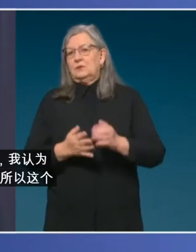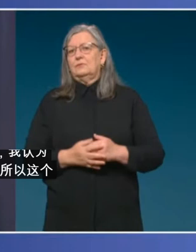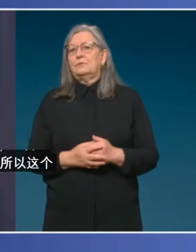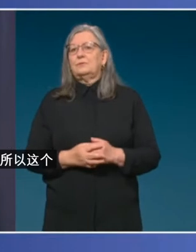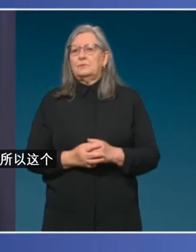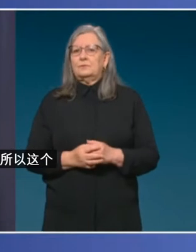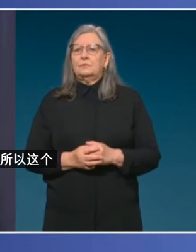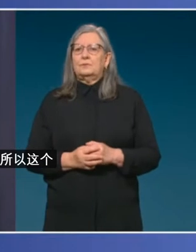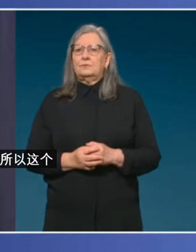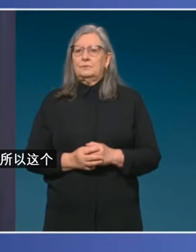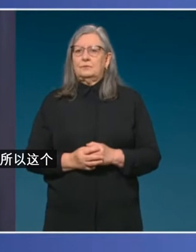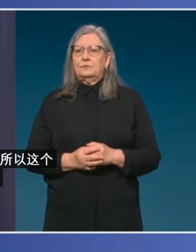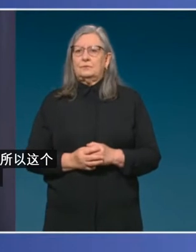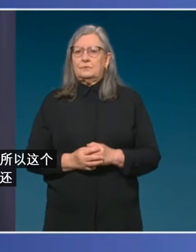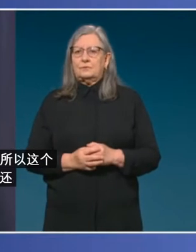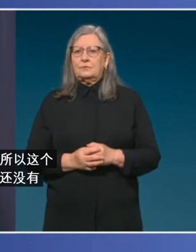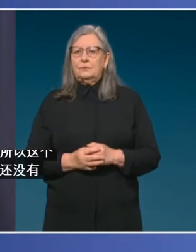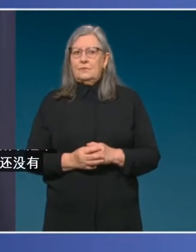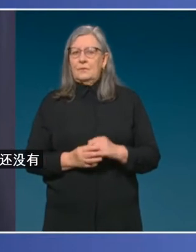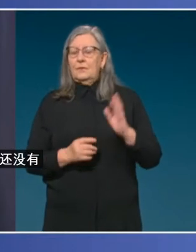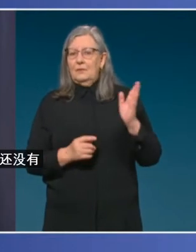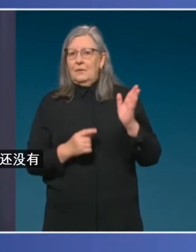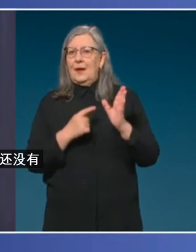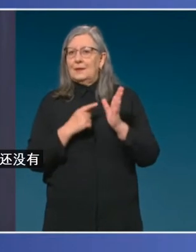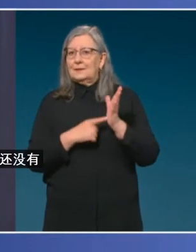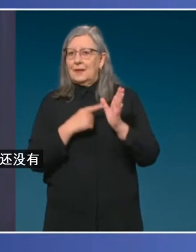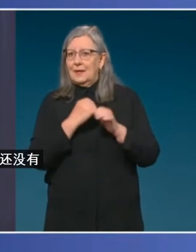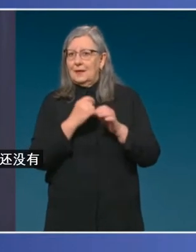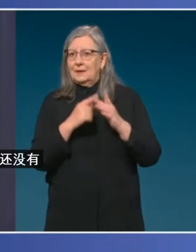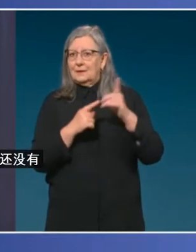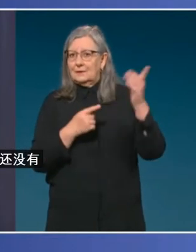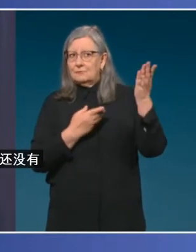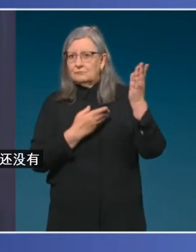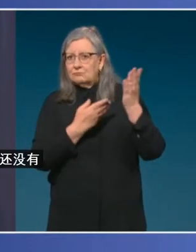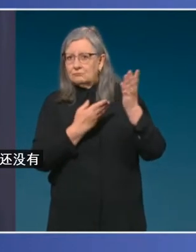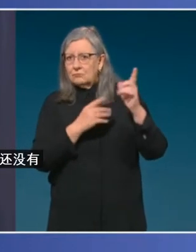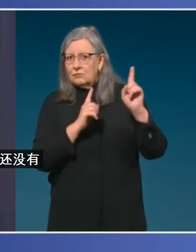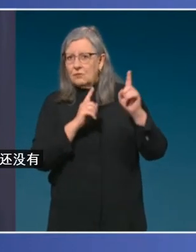morning, so that process has started. Certainly we haven't received any advice.